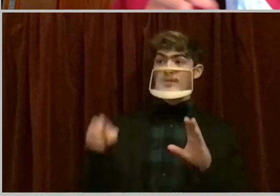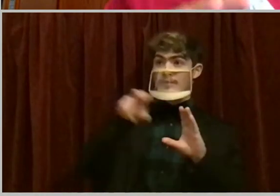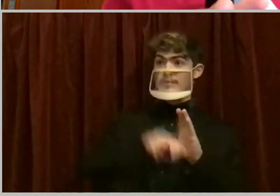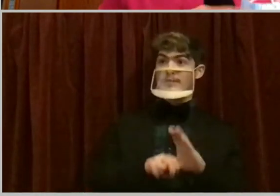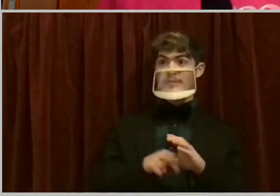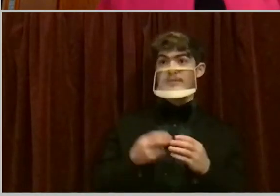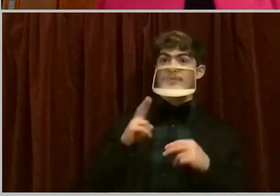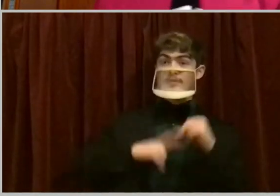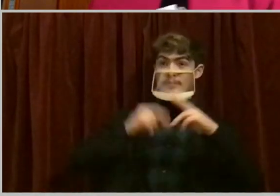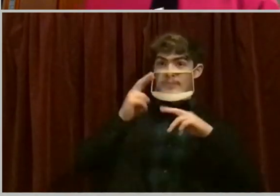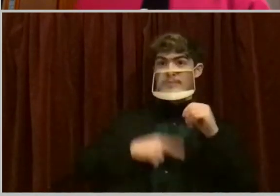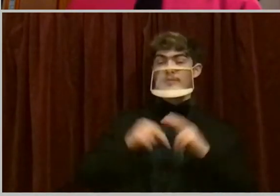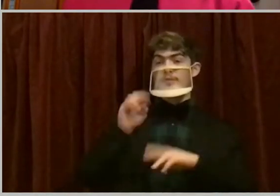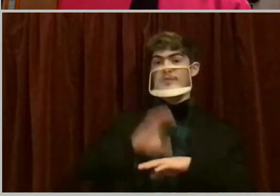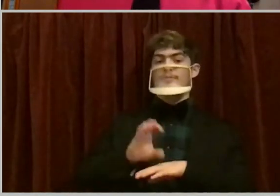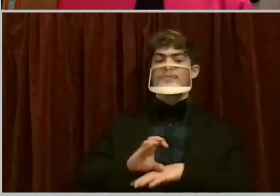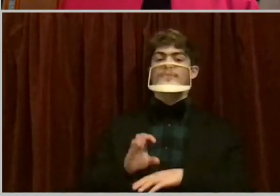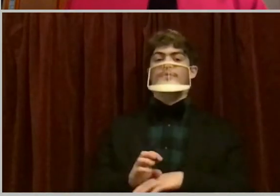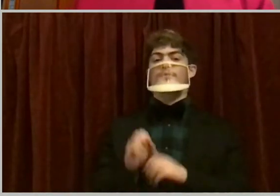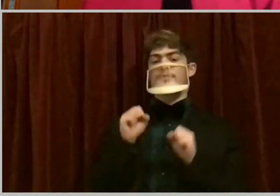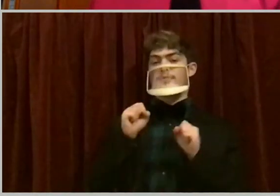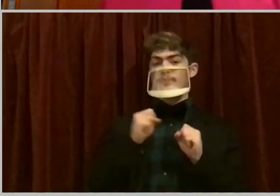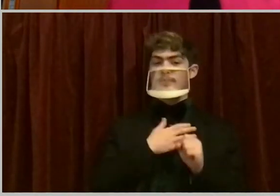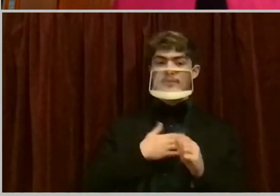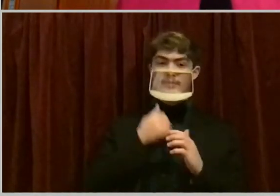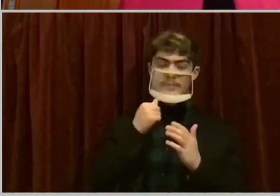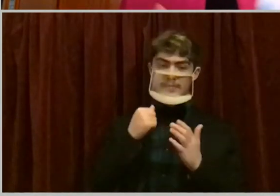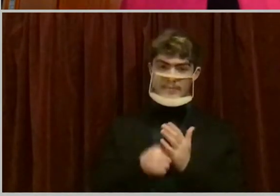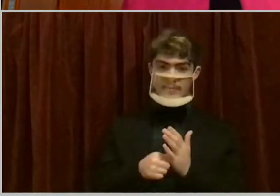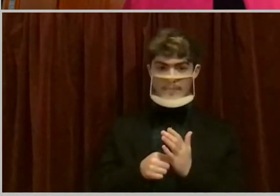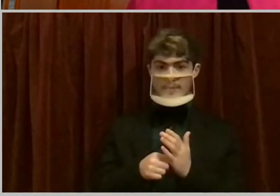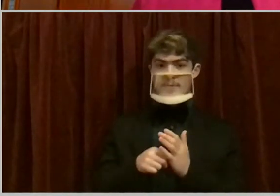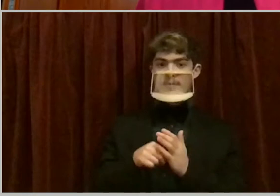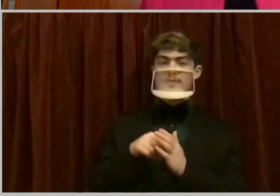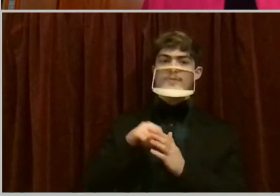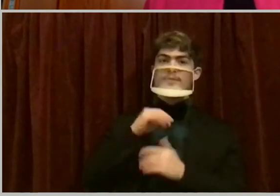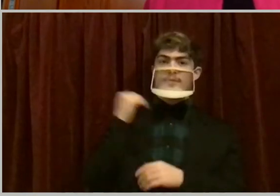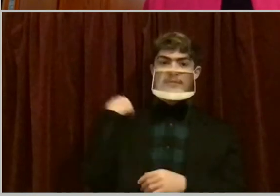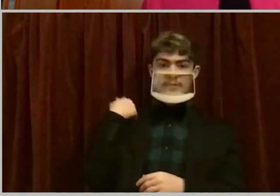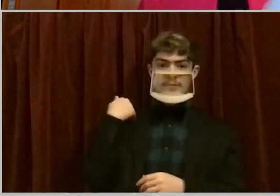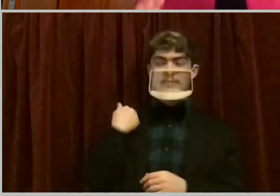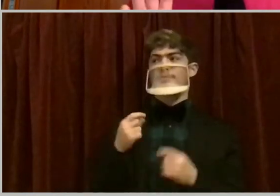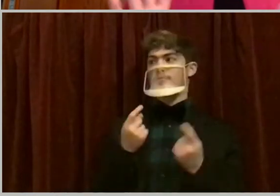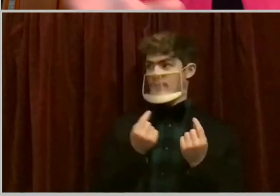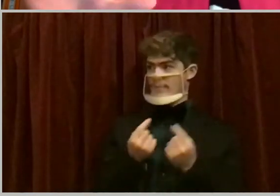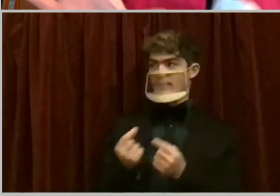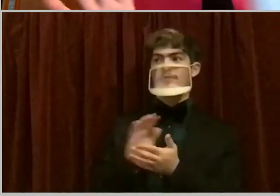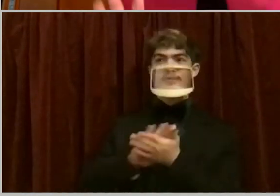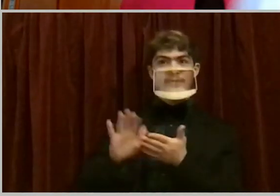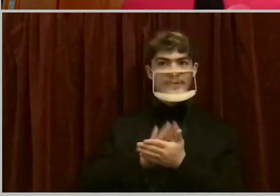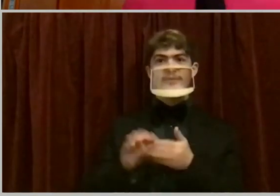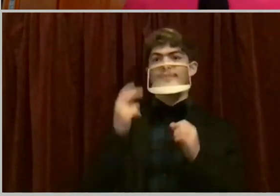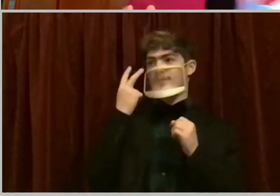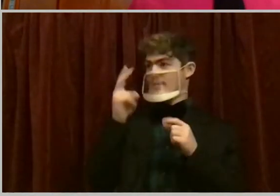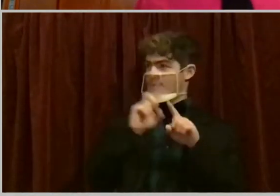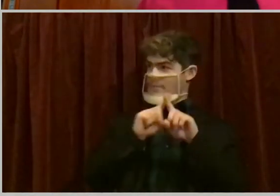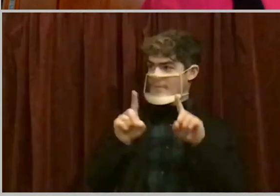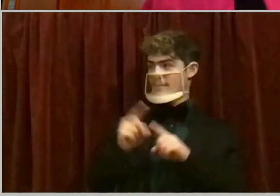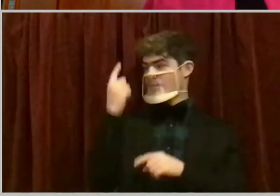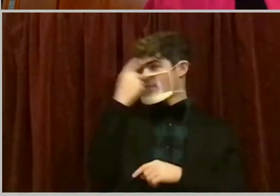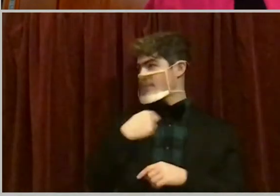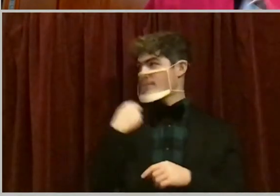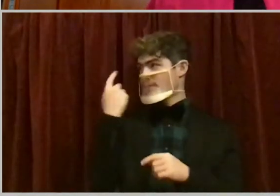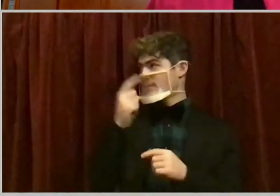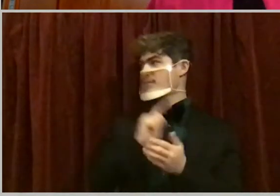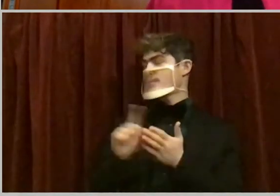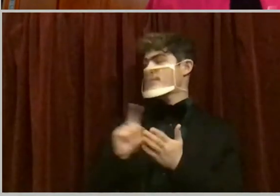out, email the directors so they can incorporate you on the schedule. It's working out very nice, seeing different faces each week. And prayerfully, as we